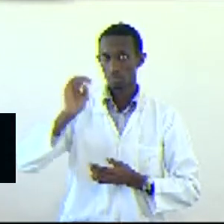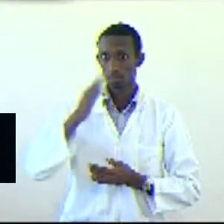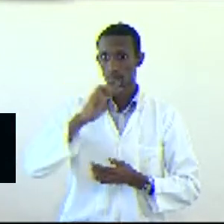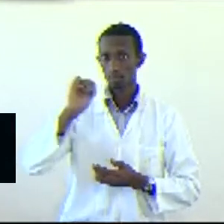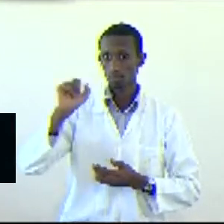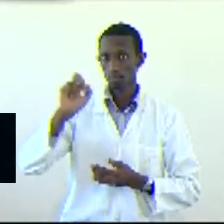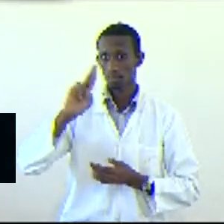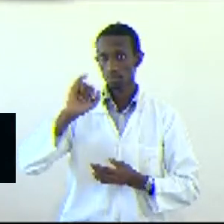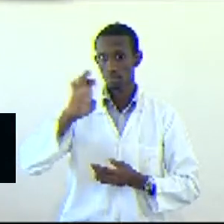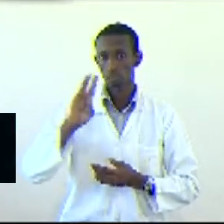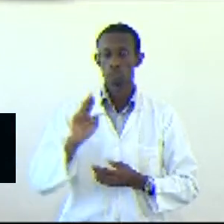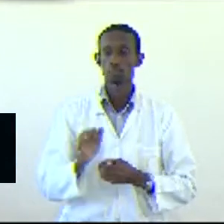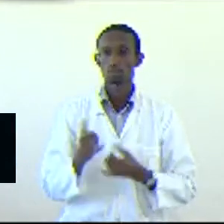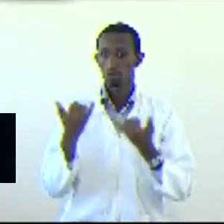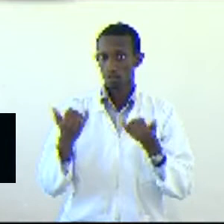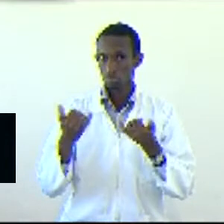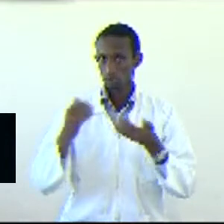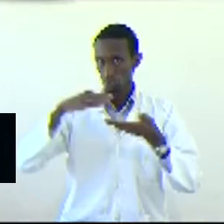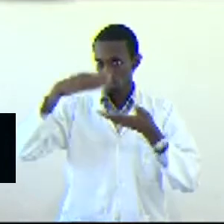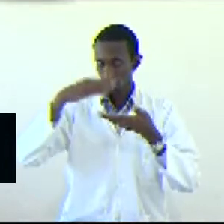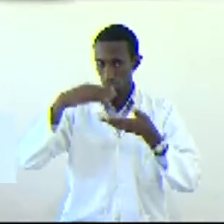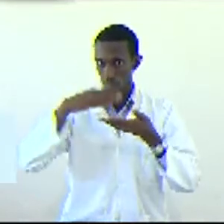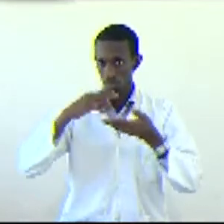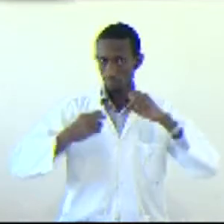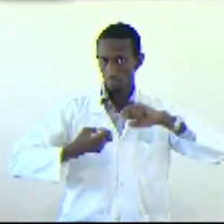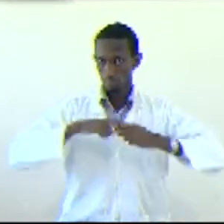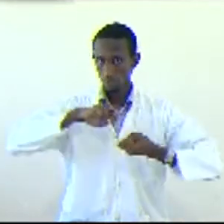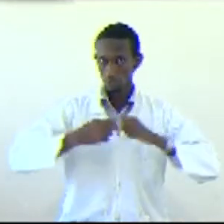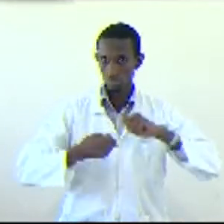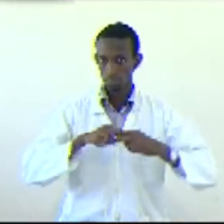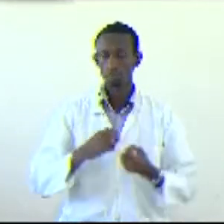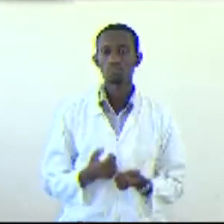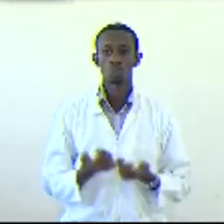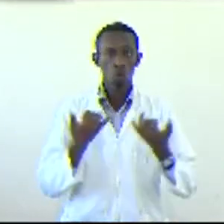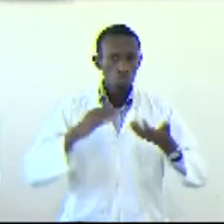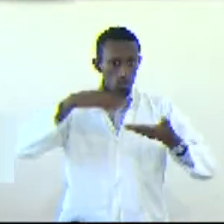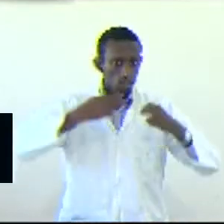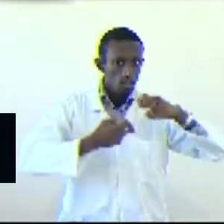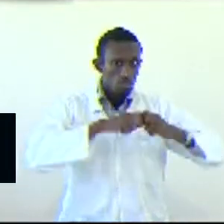usual. And the physics that we have is